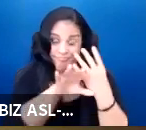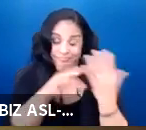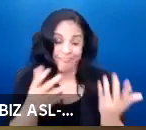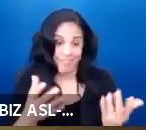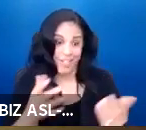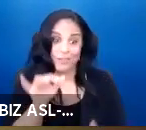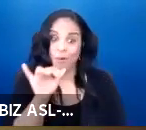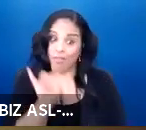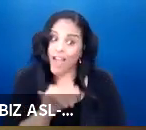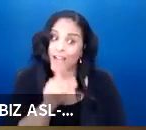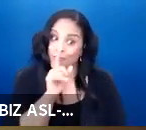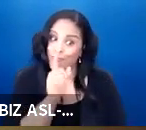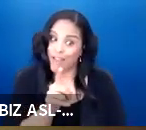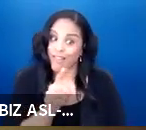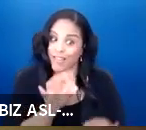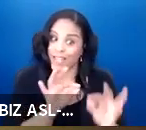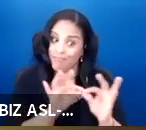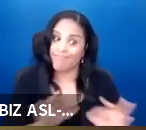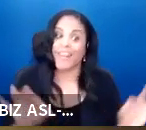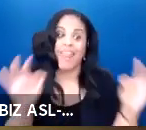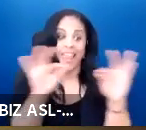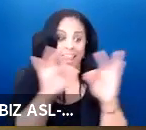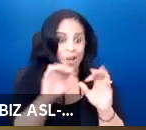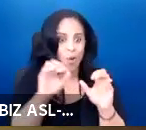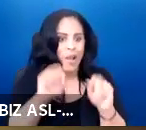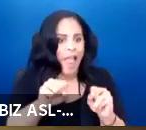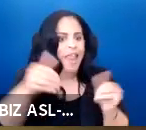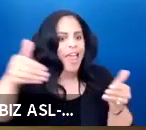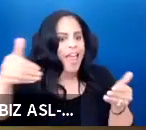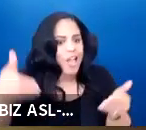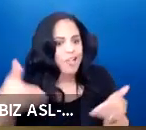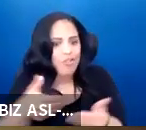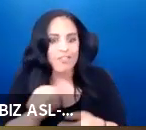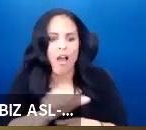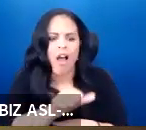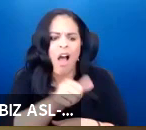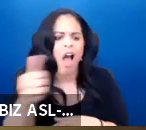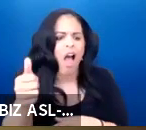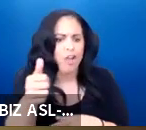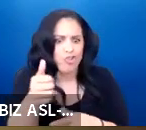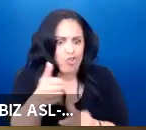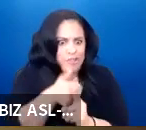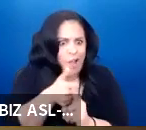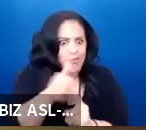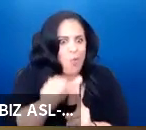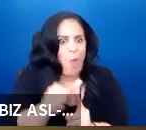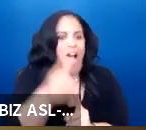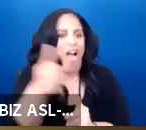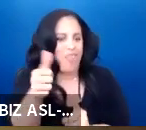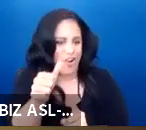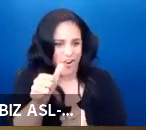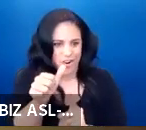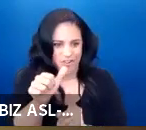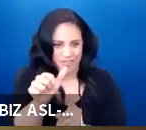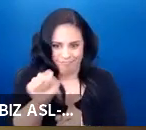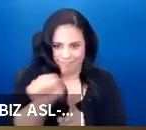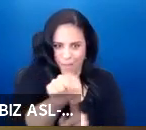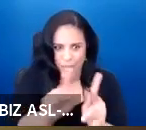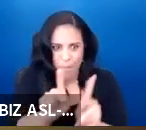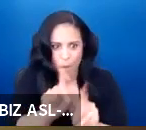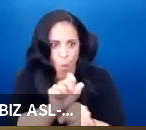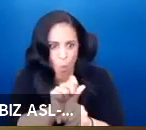that's really the key, is to introduce yourself to other works, and that helps influence your own. and keep, and